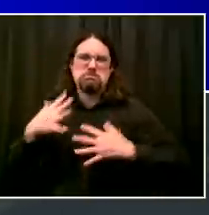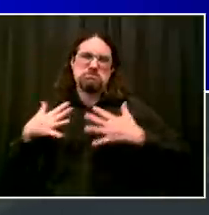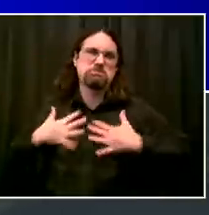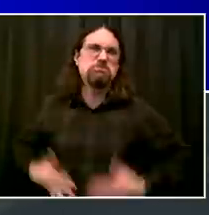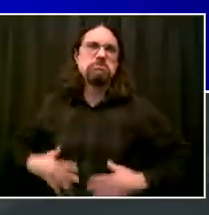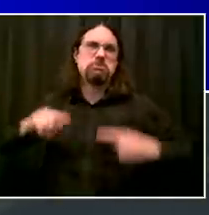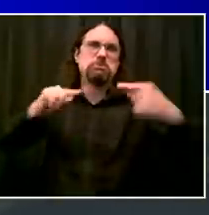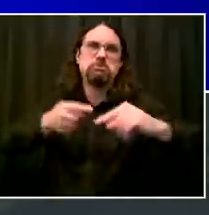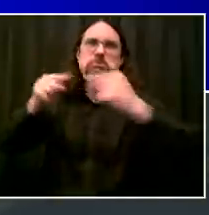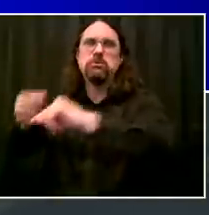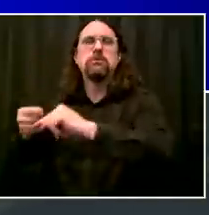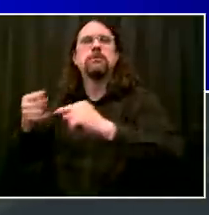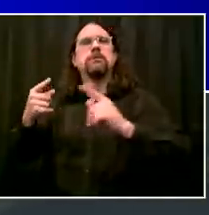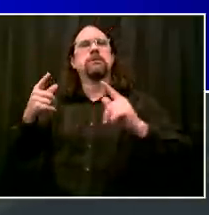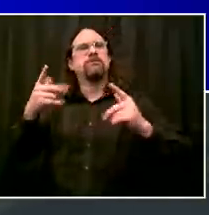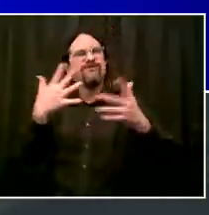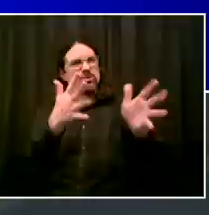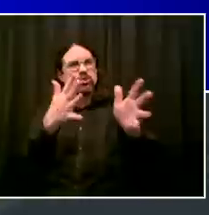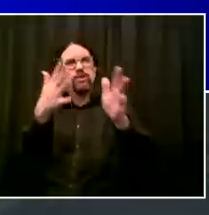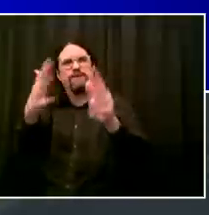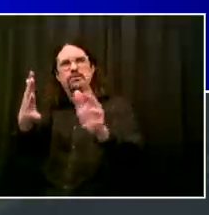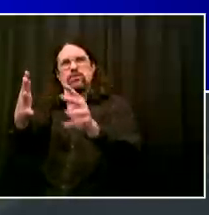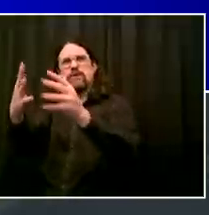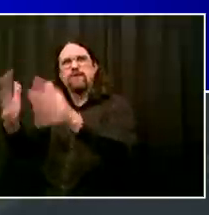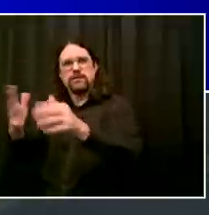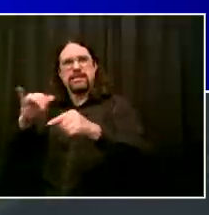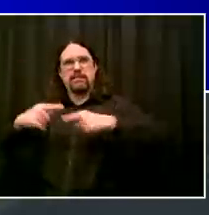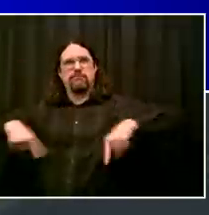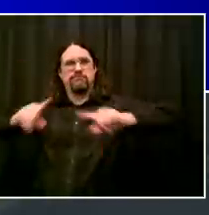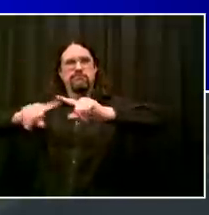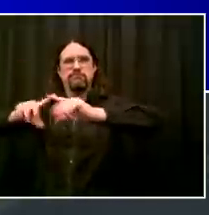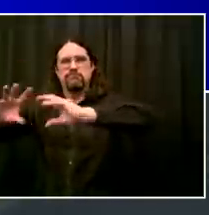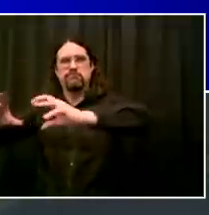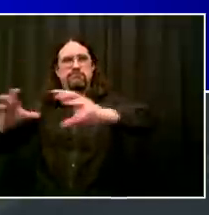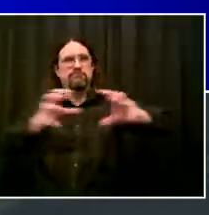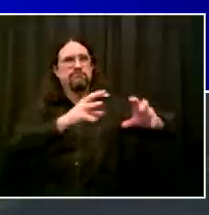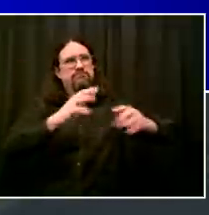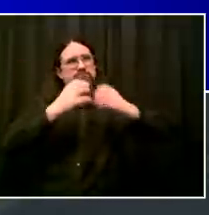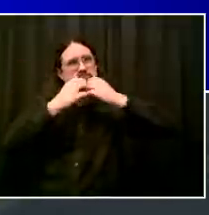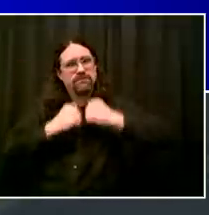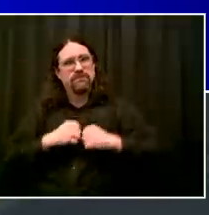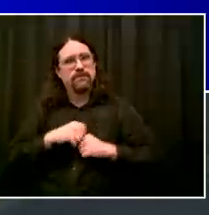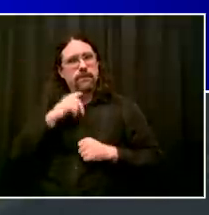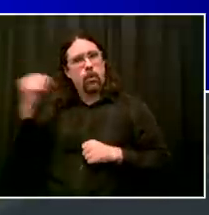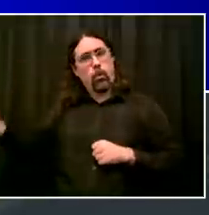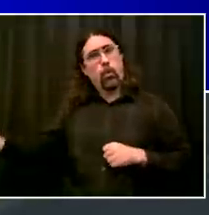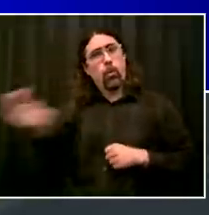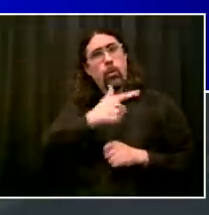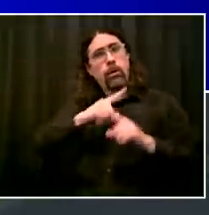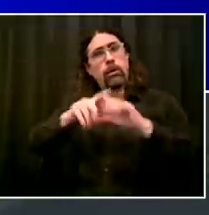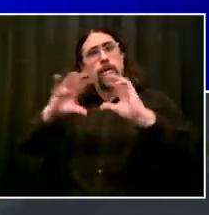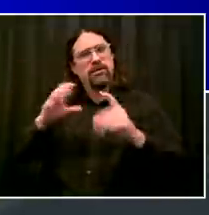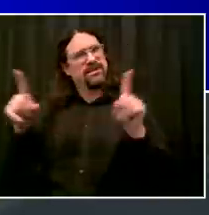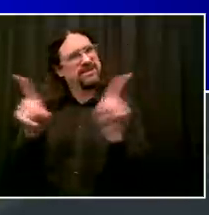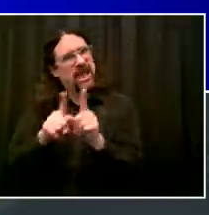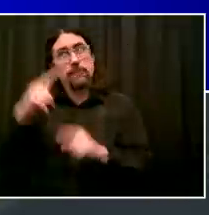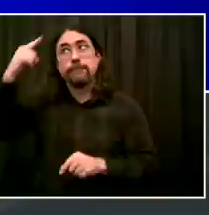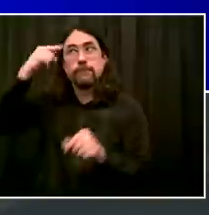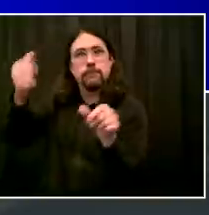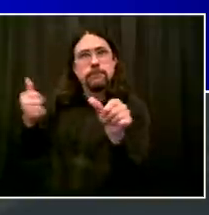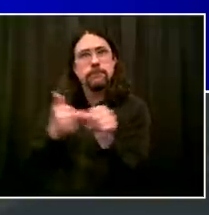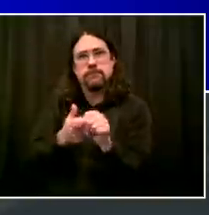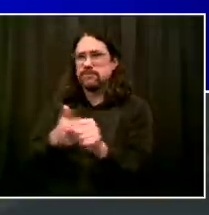turned them into strength, and they've turned them into the ability to communicate to others and help them on a better path. They are mediators, they